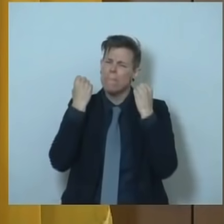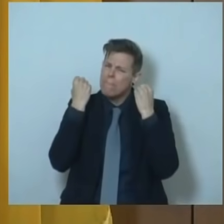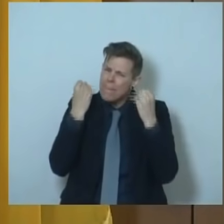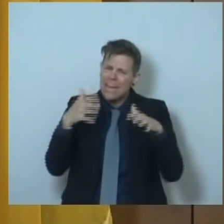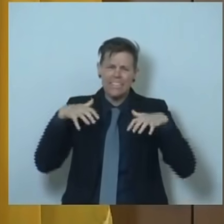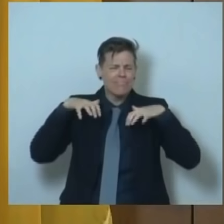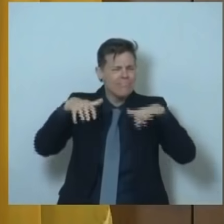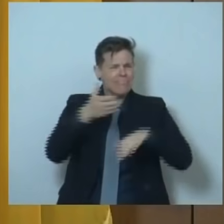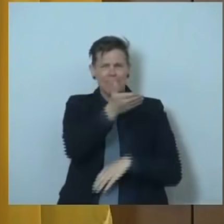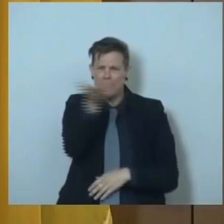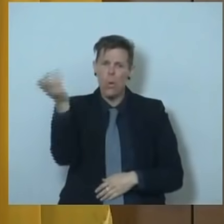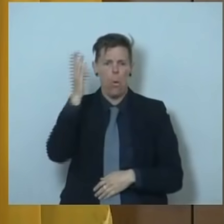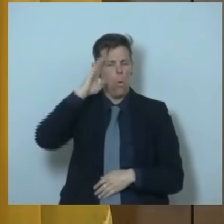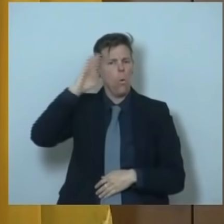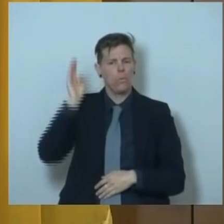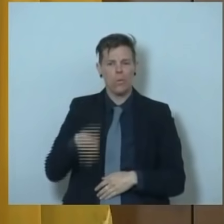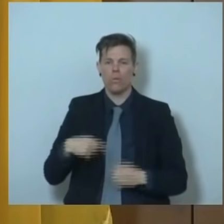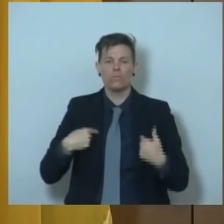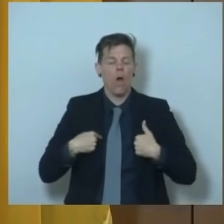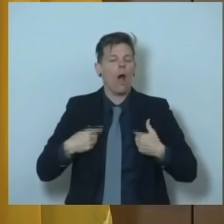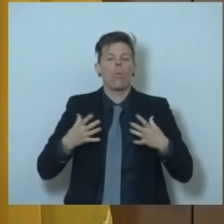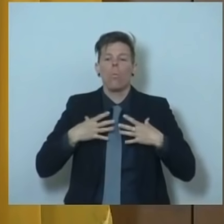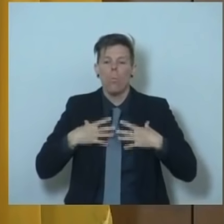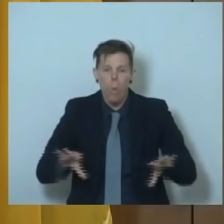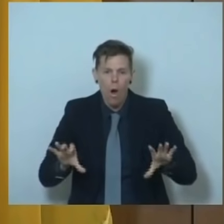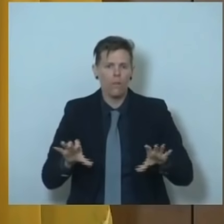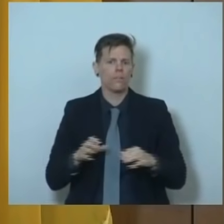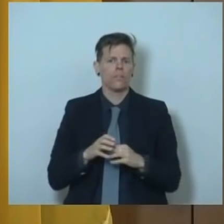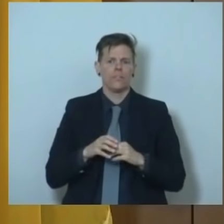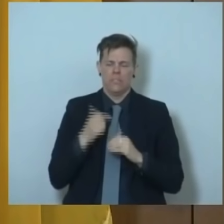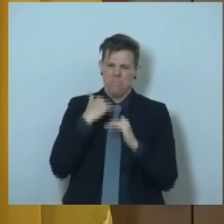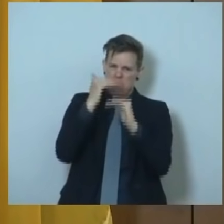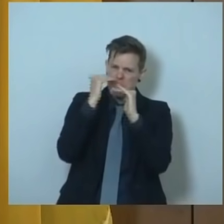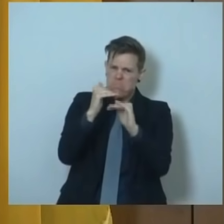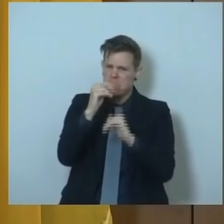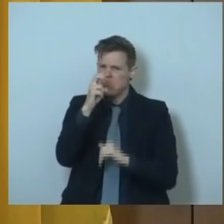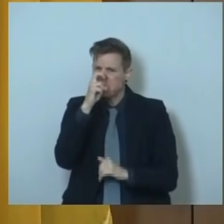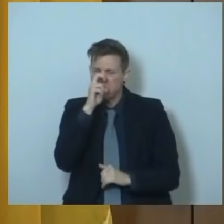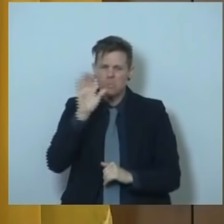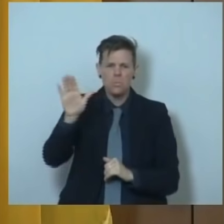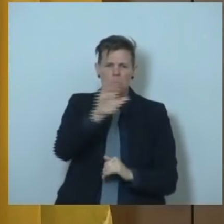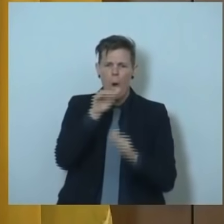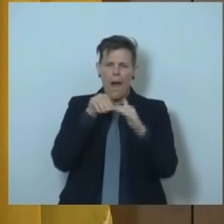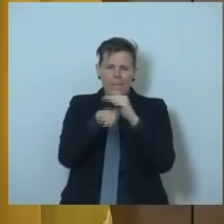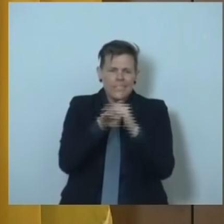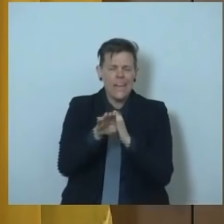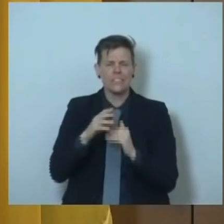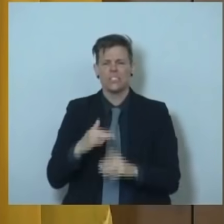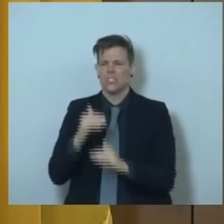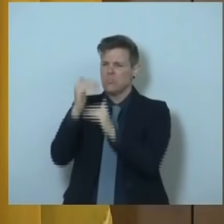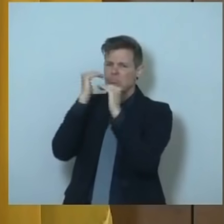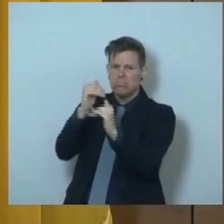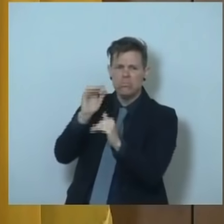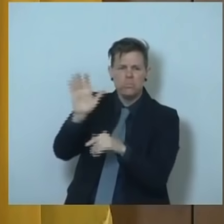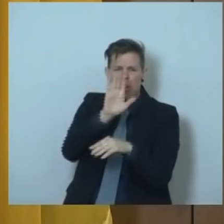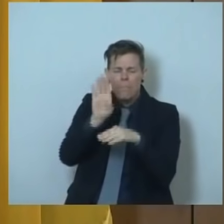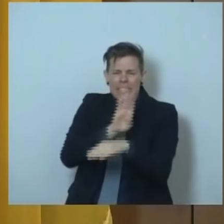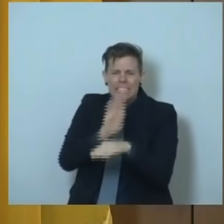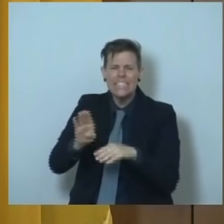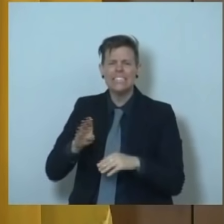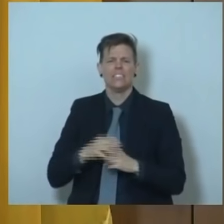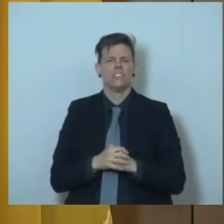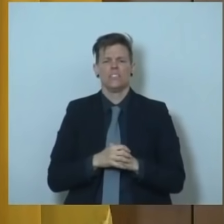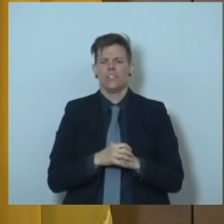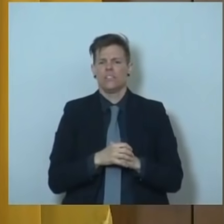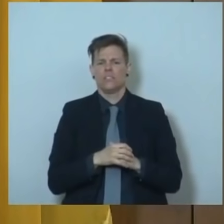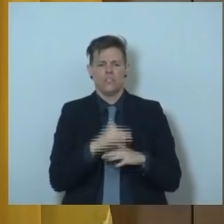tough decisions that restrict people's access to the business community, that support small businesses, and that